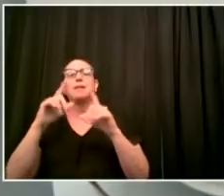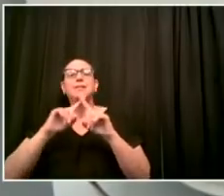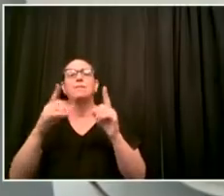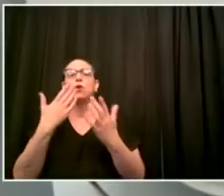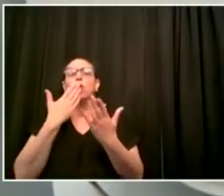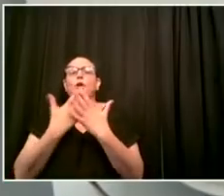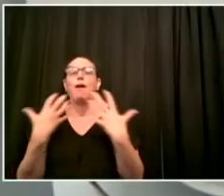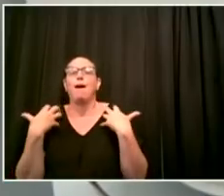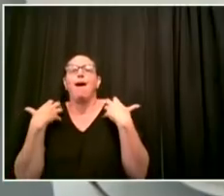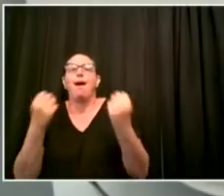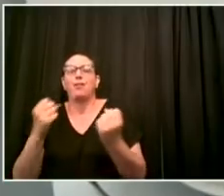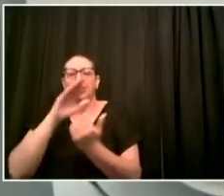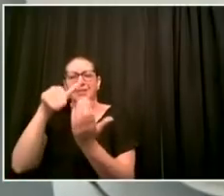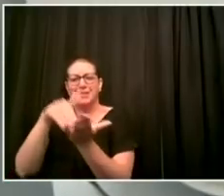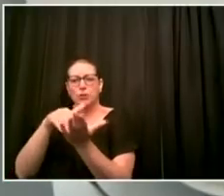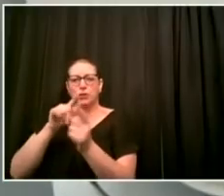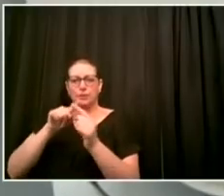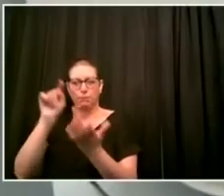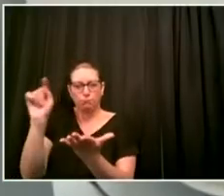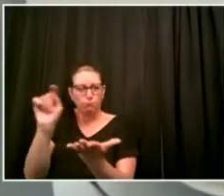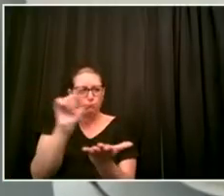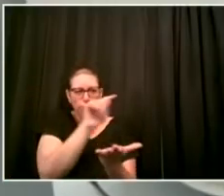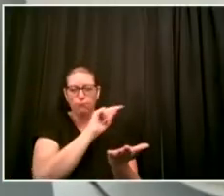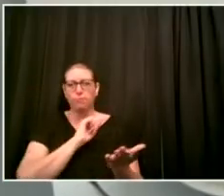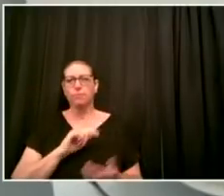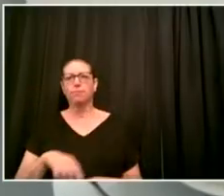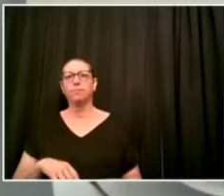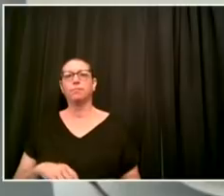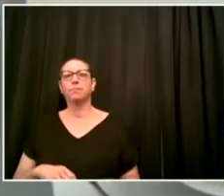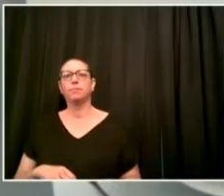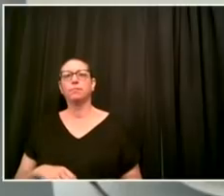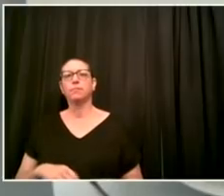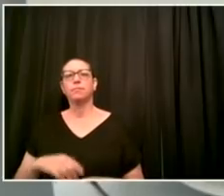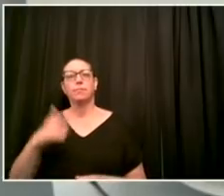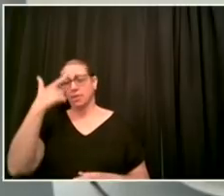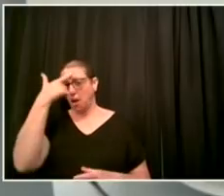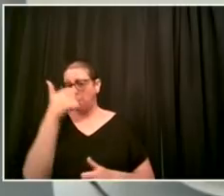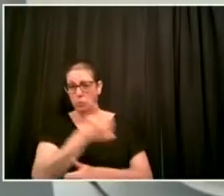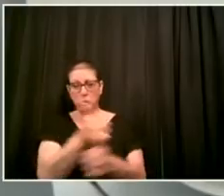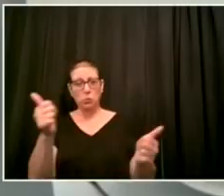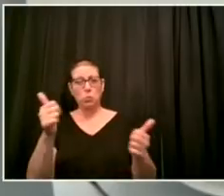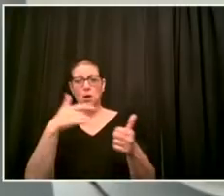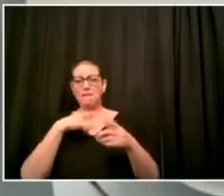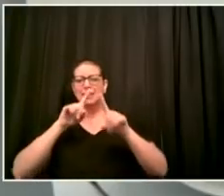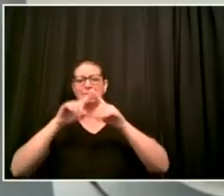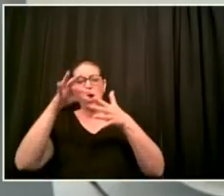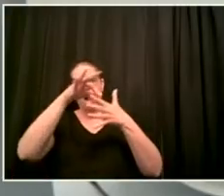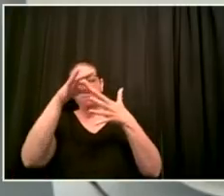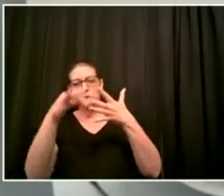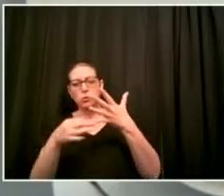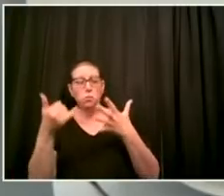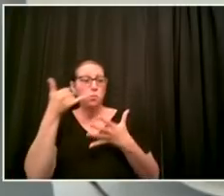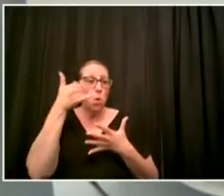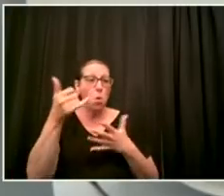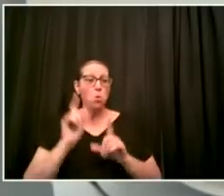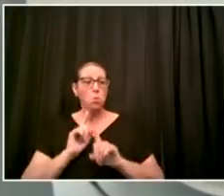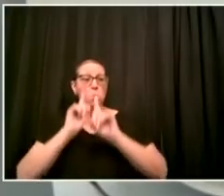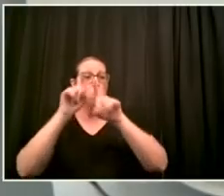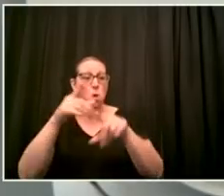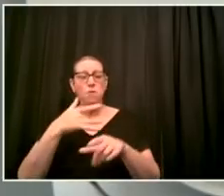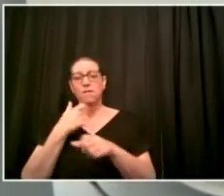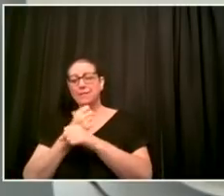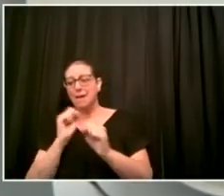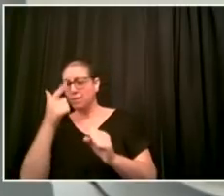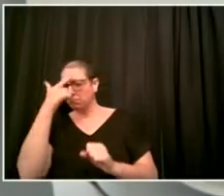of hospitals, but we're doing everything possible to make sure that people who come and are COVID negative are seen and taken care